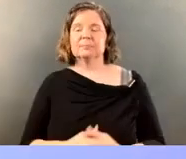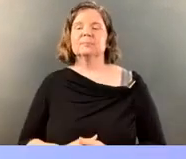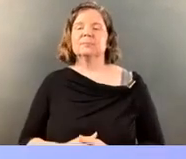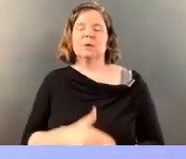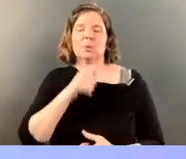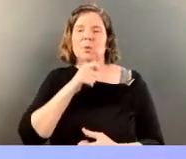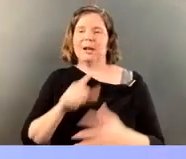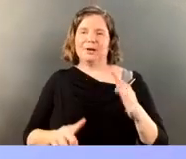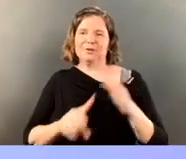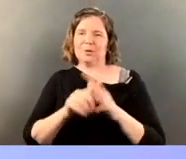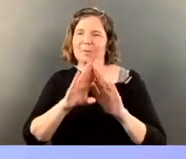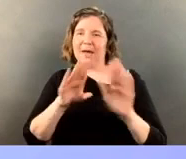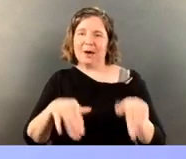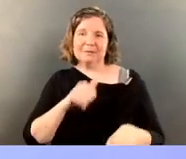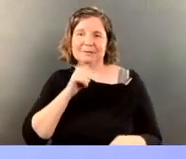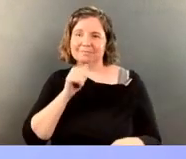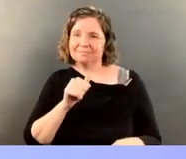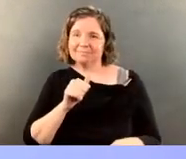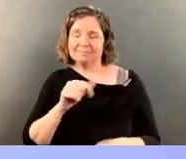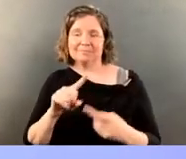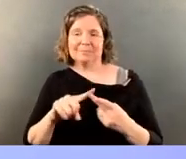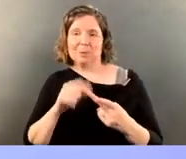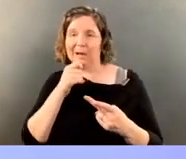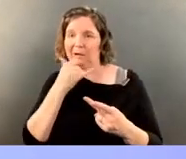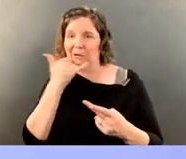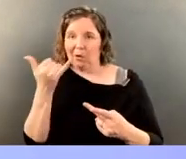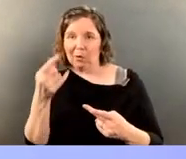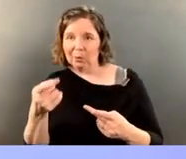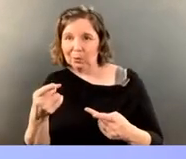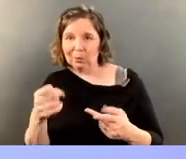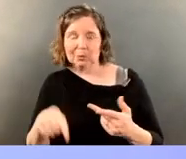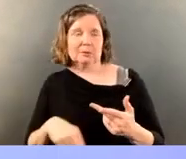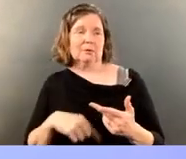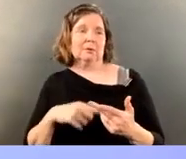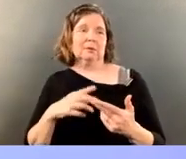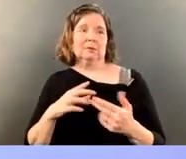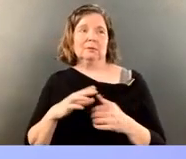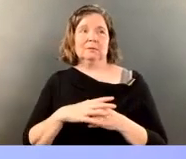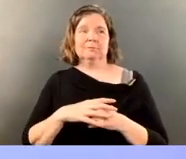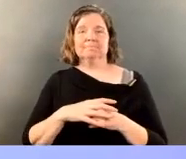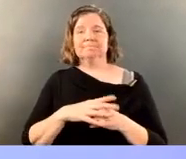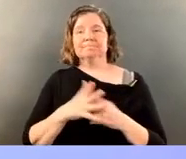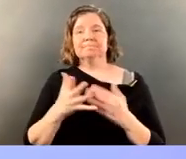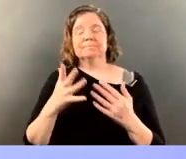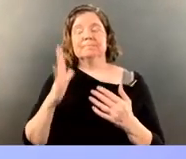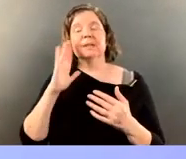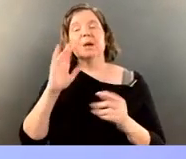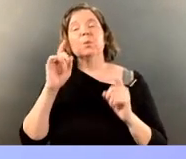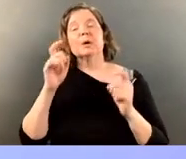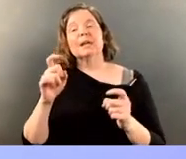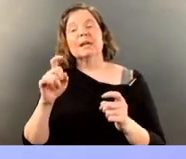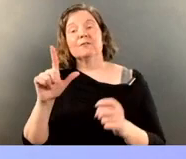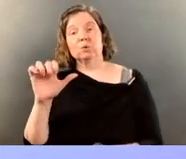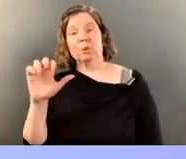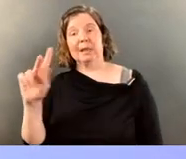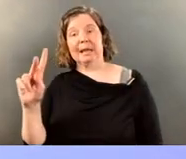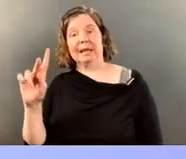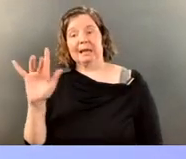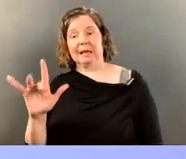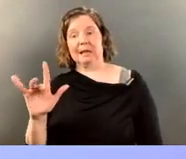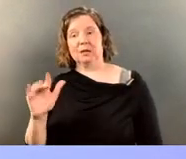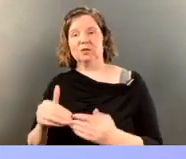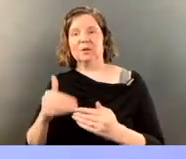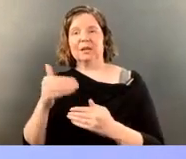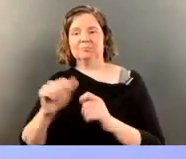not going to show up at your house. We're not going to call you. It's going to give you a link to go to a Next